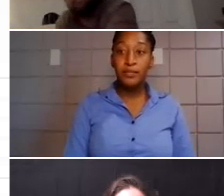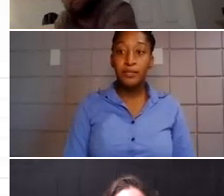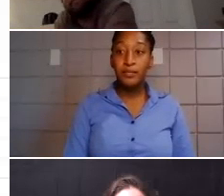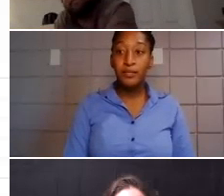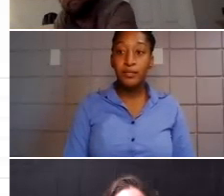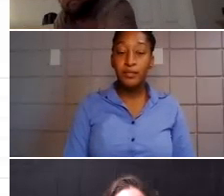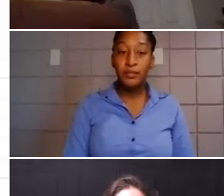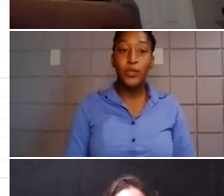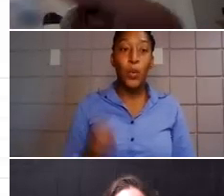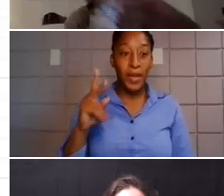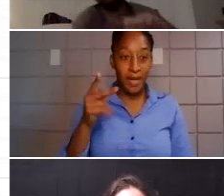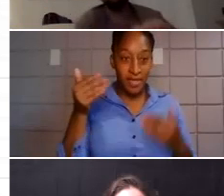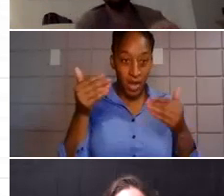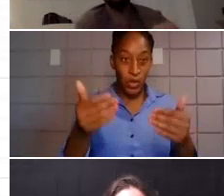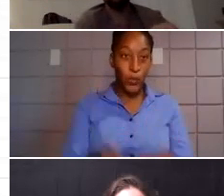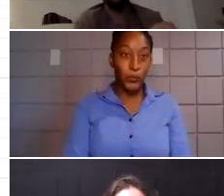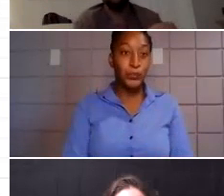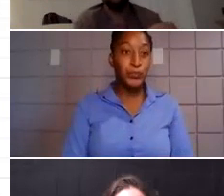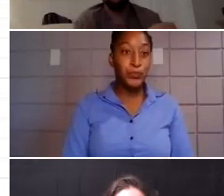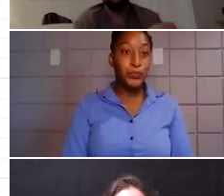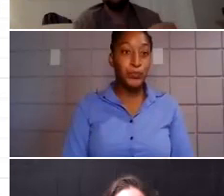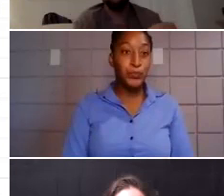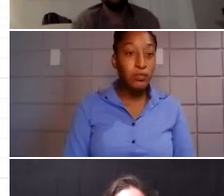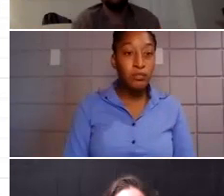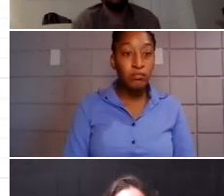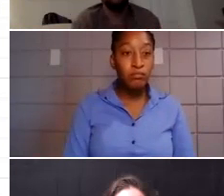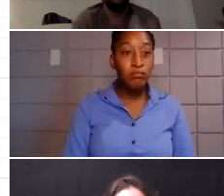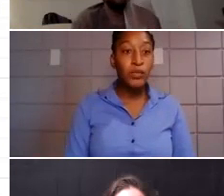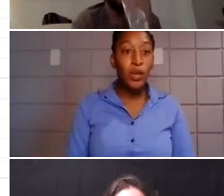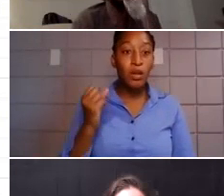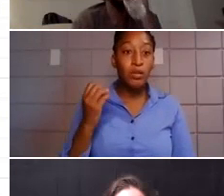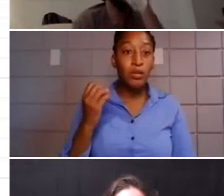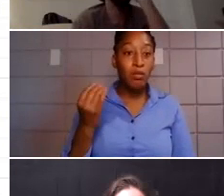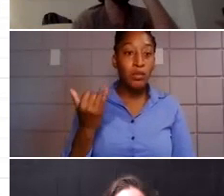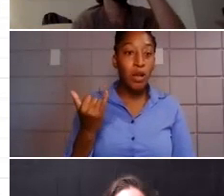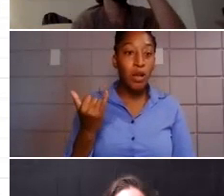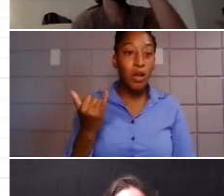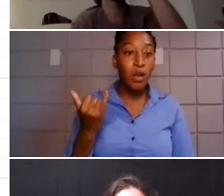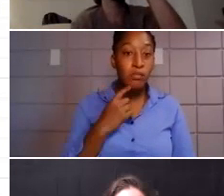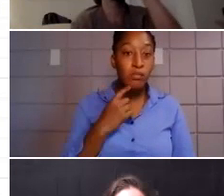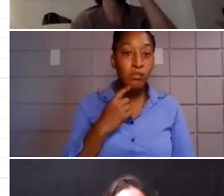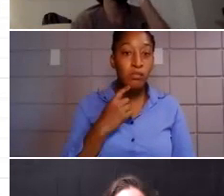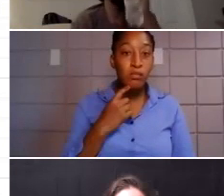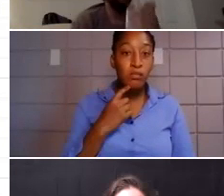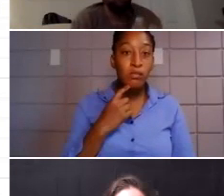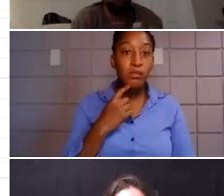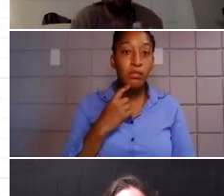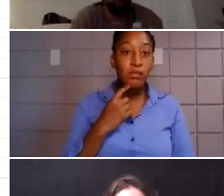There we go. All right, and so I'm gonna add text.